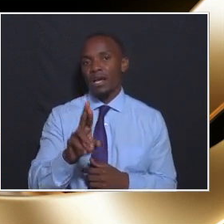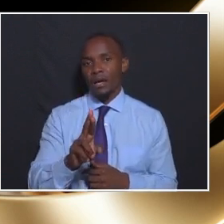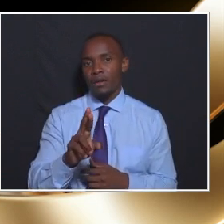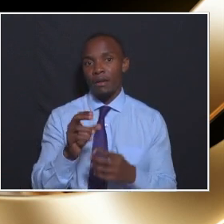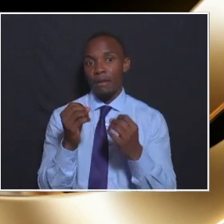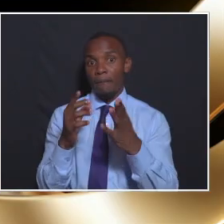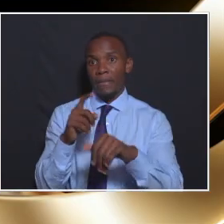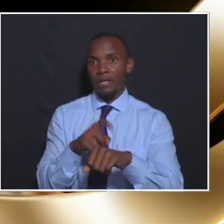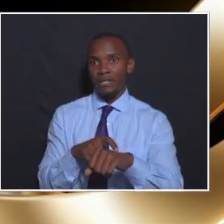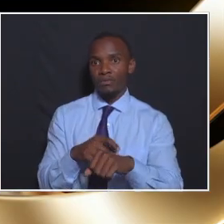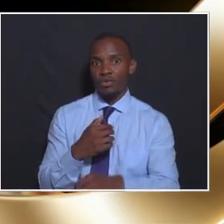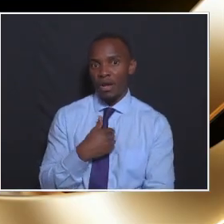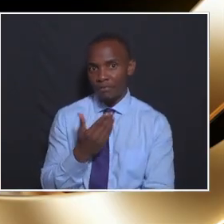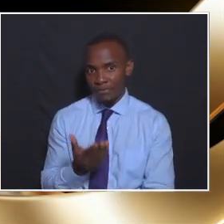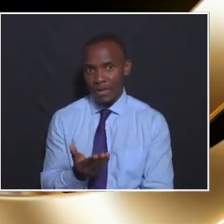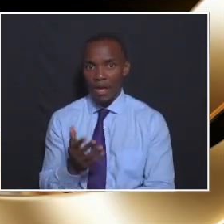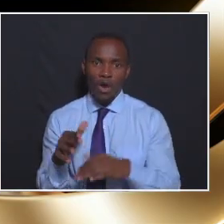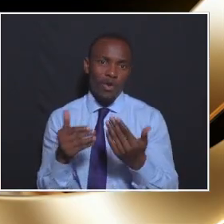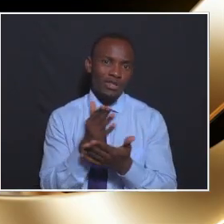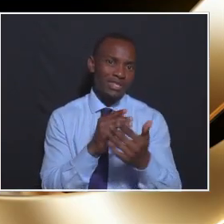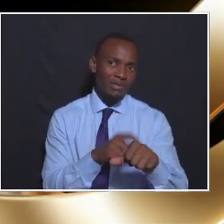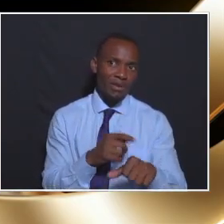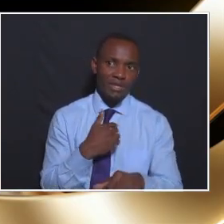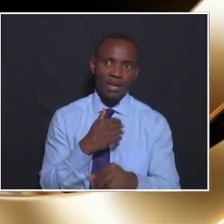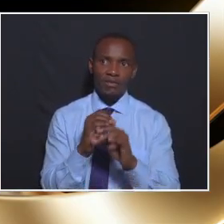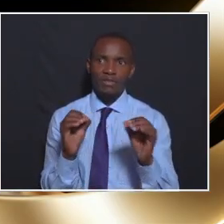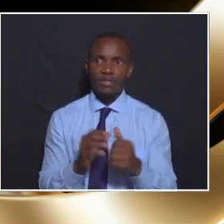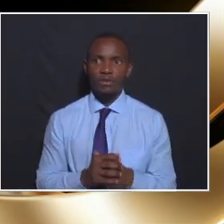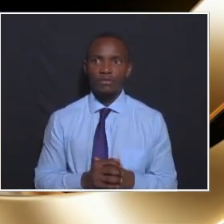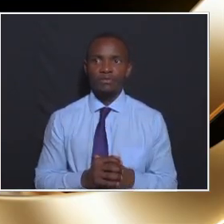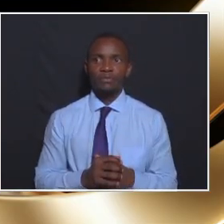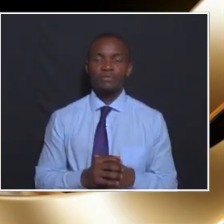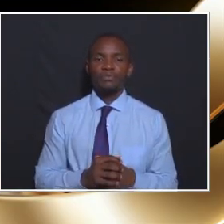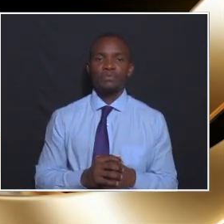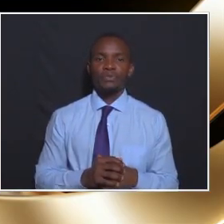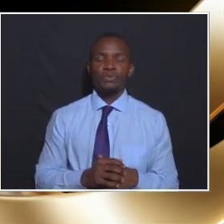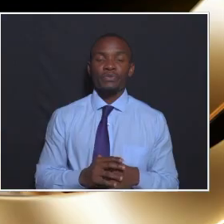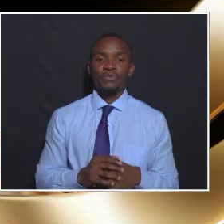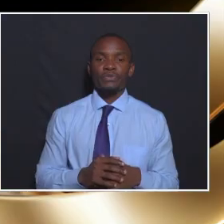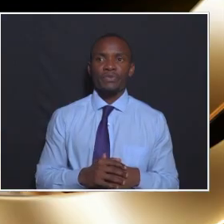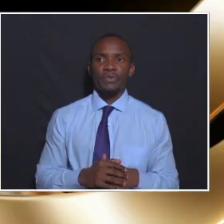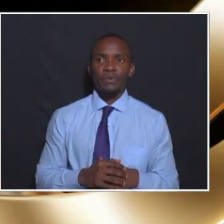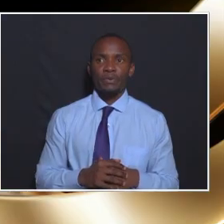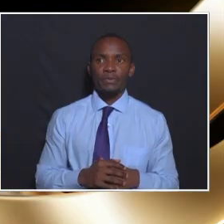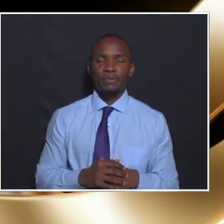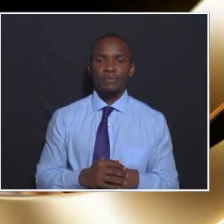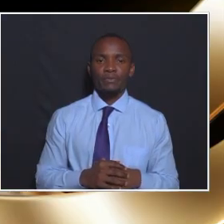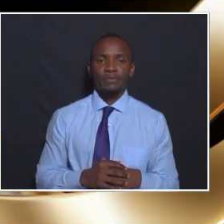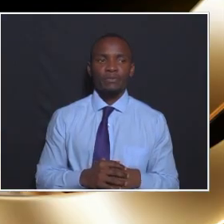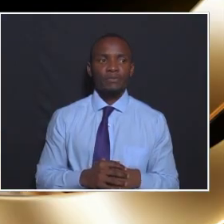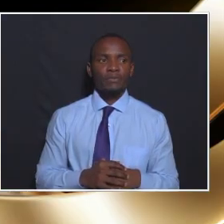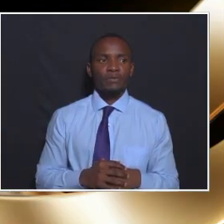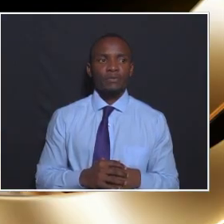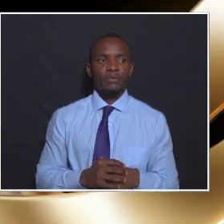there, or sometimes it's not there. So this is the breakdown of the budget. Because of time, I'm going to keep rushing through.